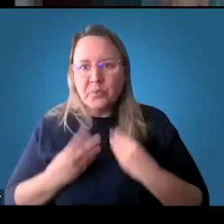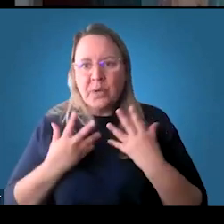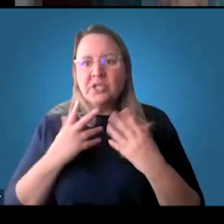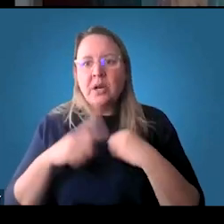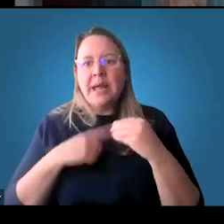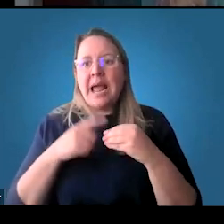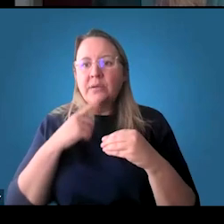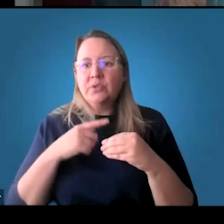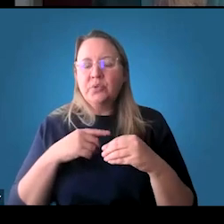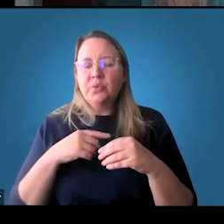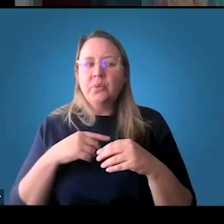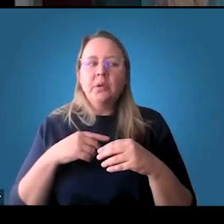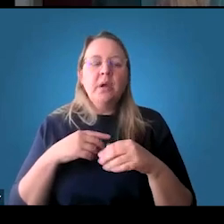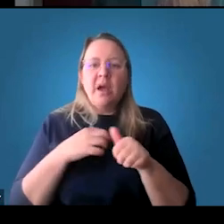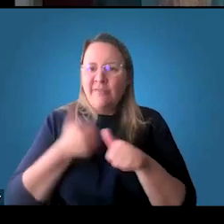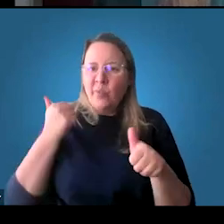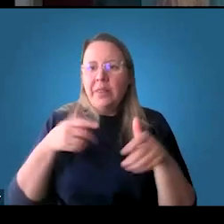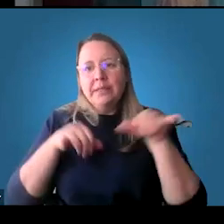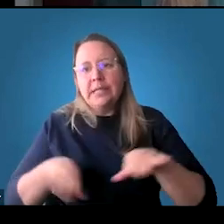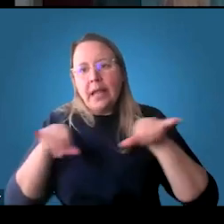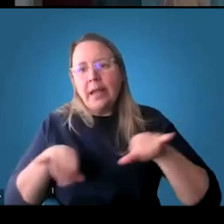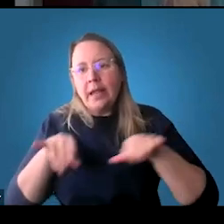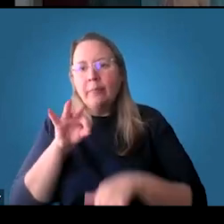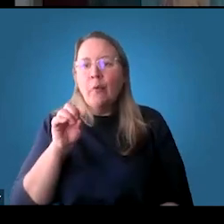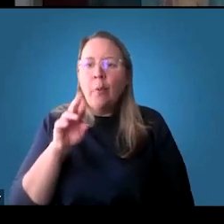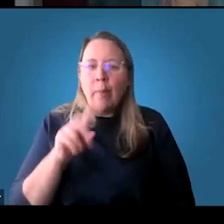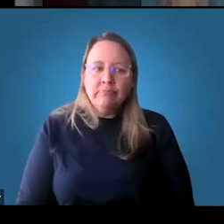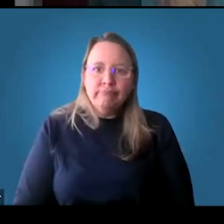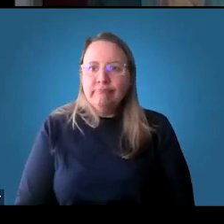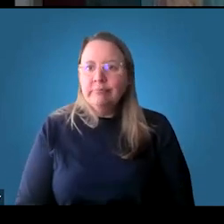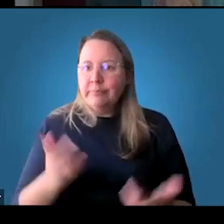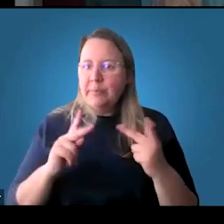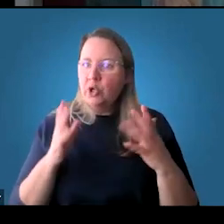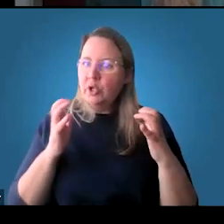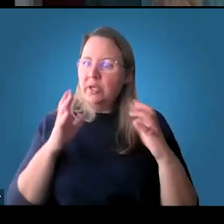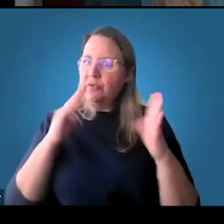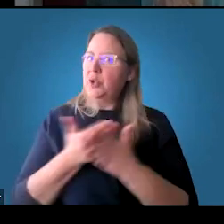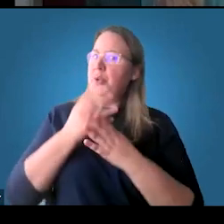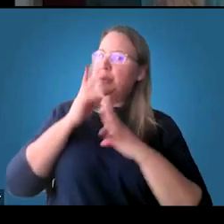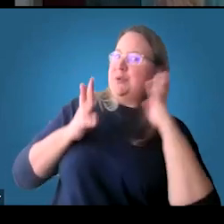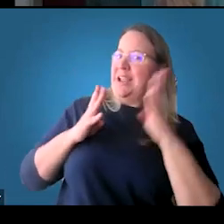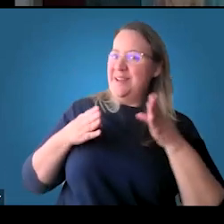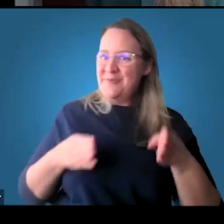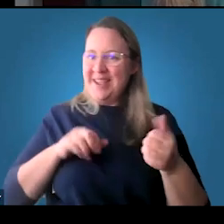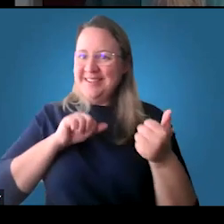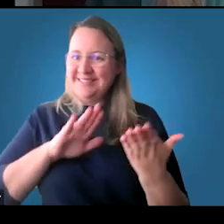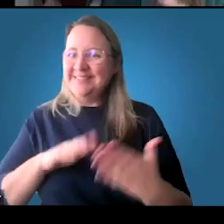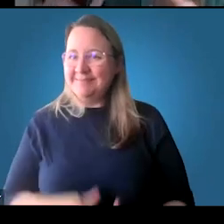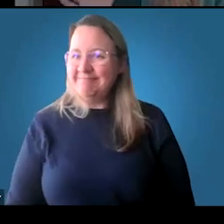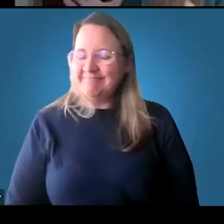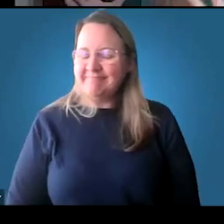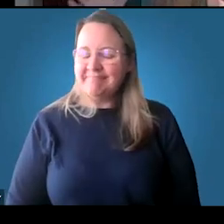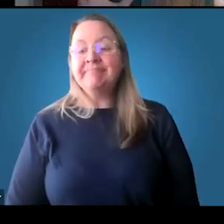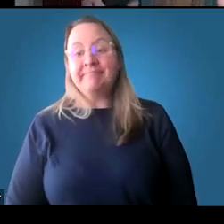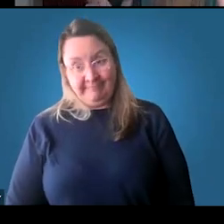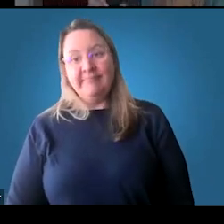rut of the same old format and the formula that folks may have been following for years when it comes to these kinds of projects. Well,